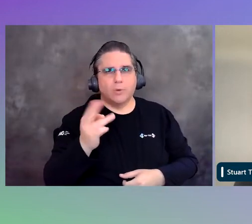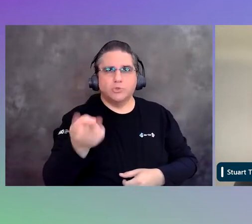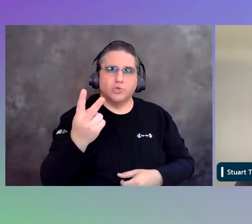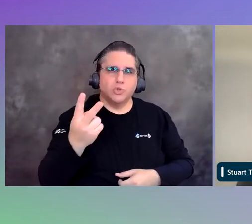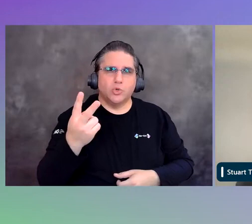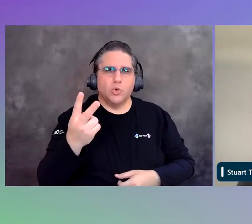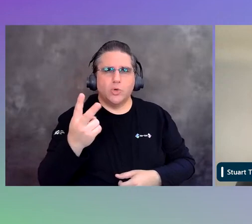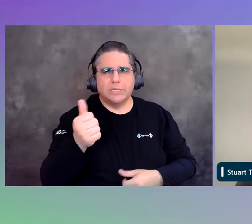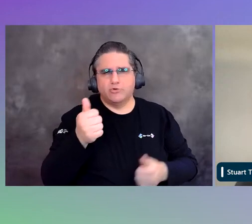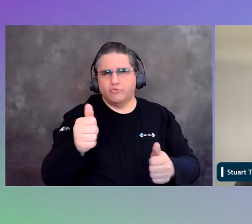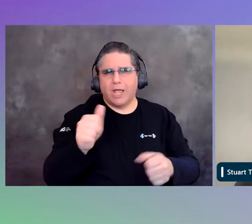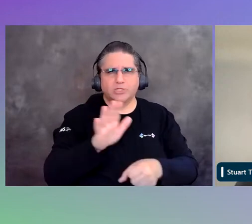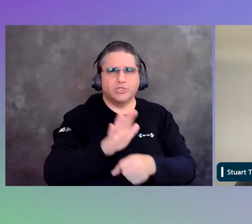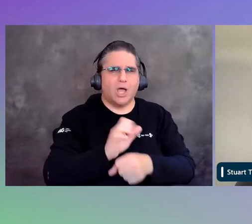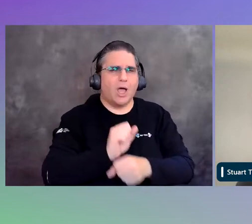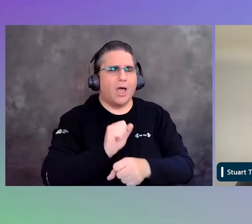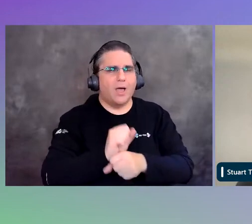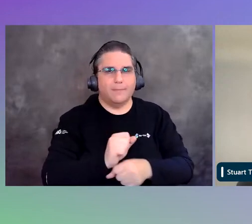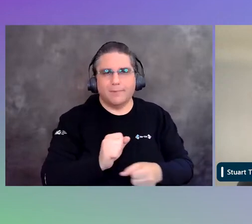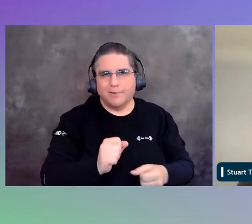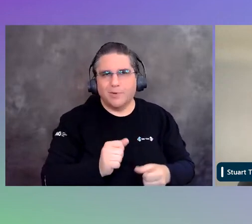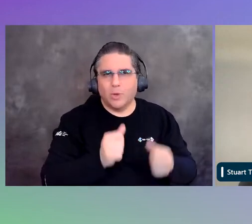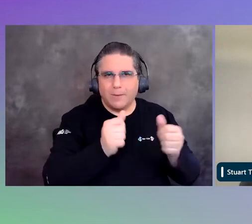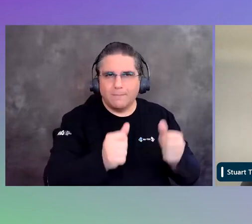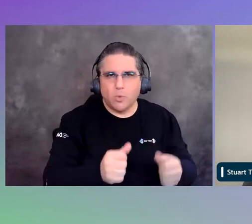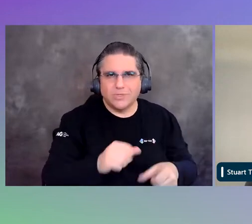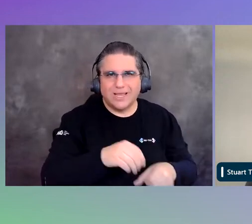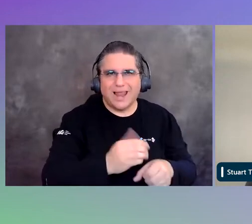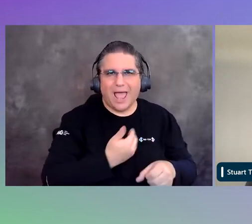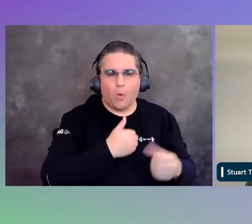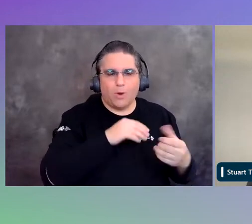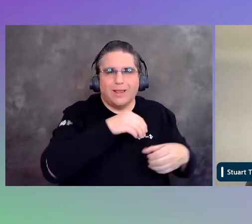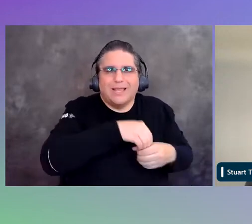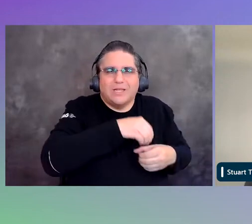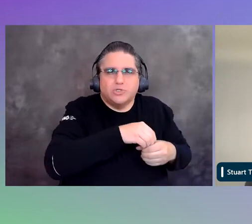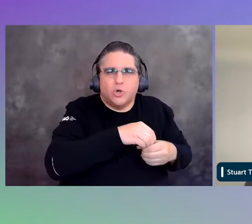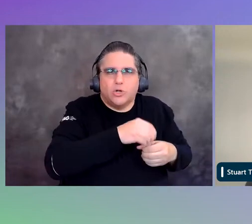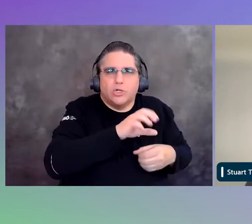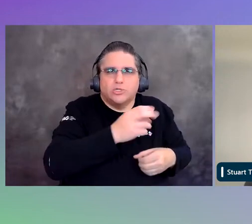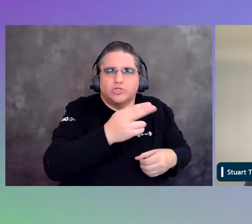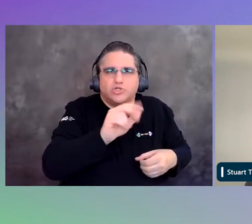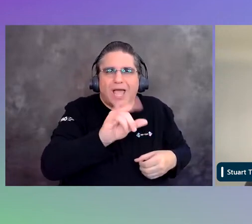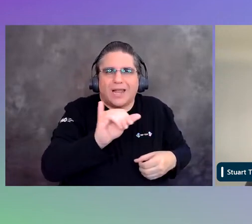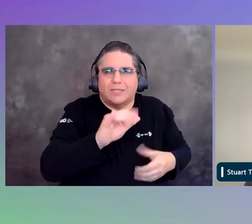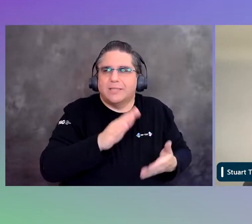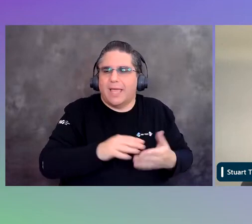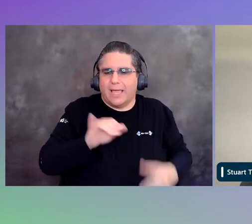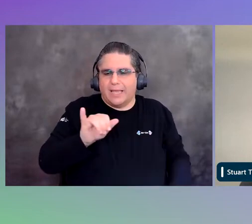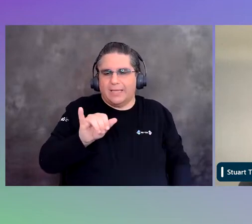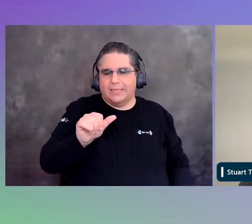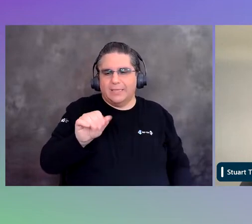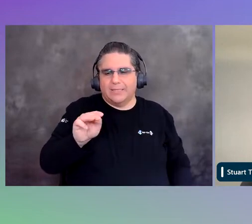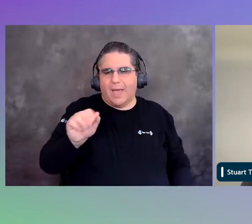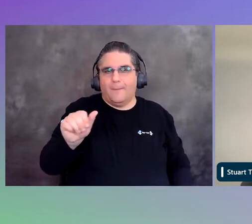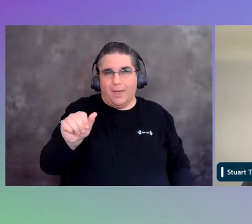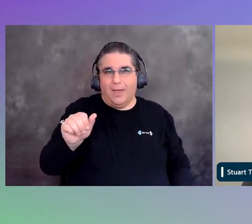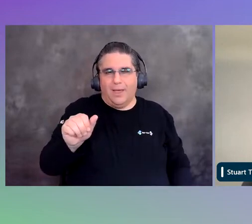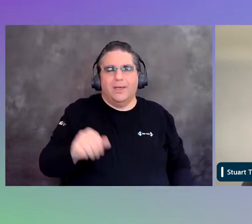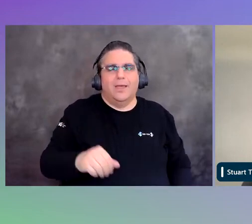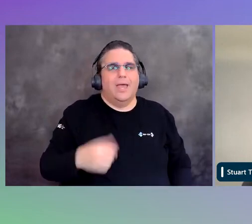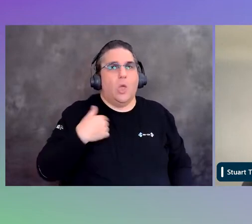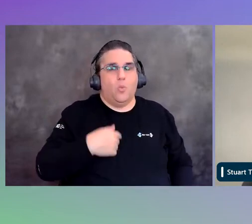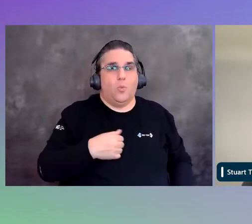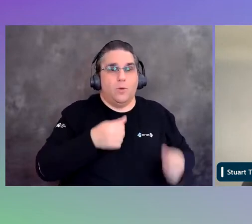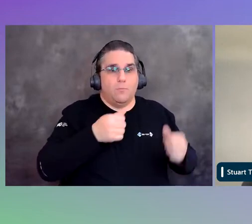So posting on our internal channels like Yammer. And we started to see that as I was leaving, like, and people really getting into that.